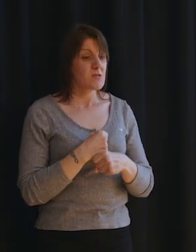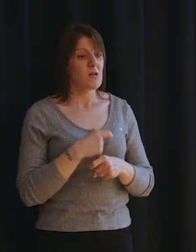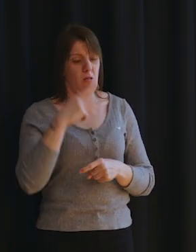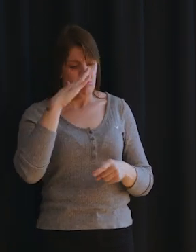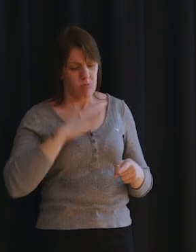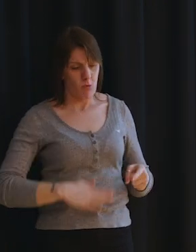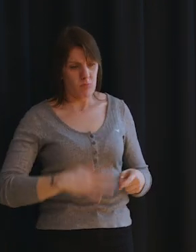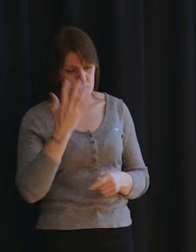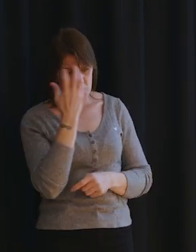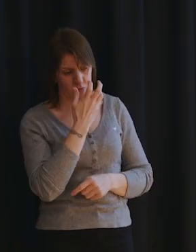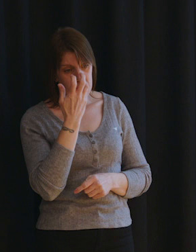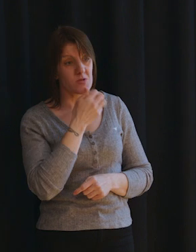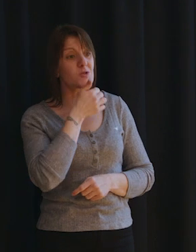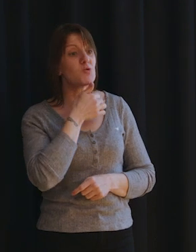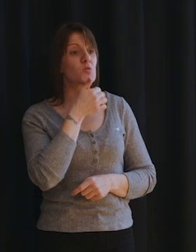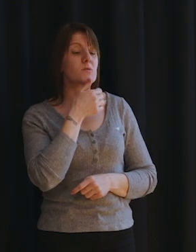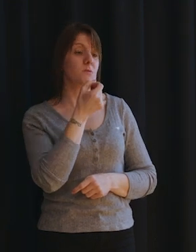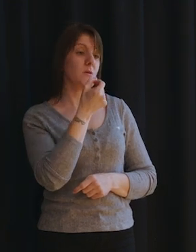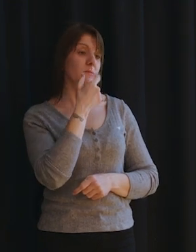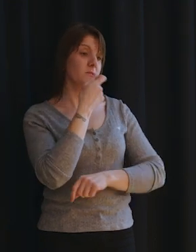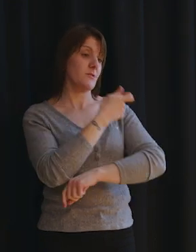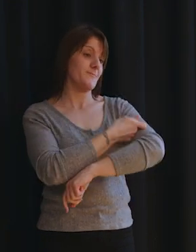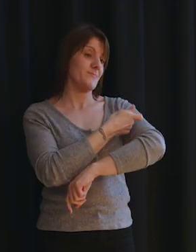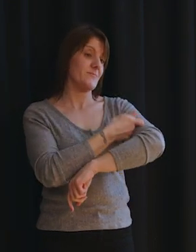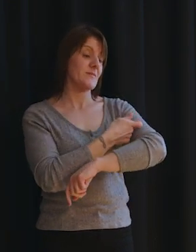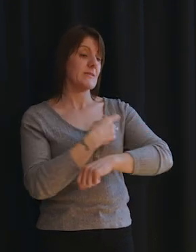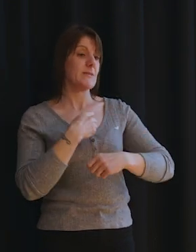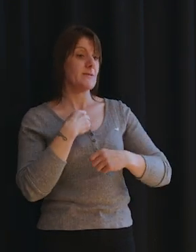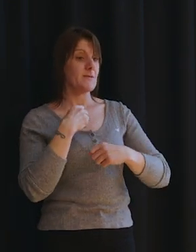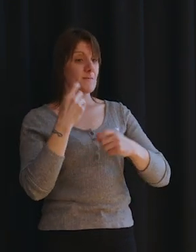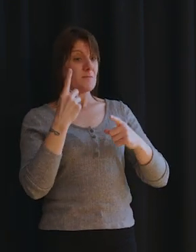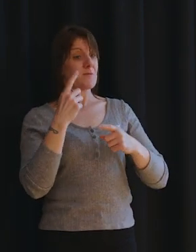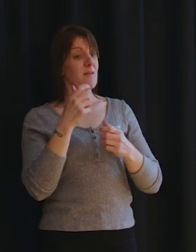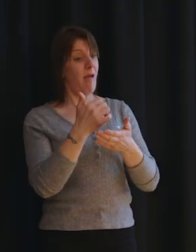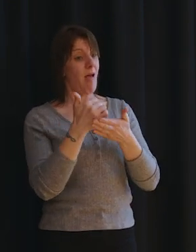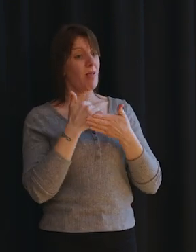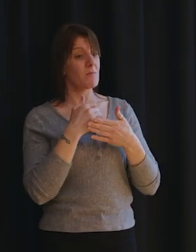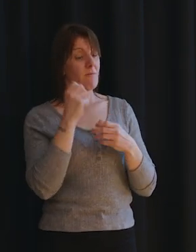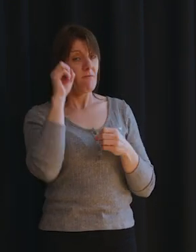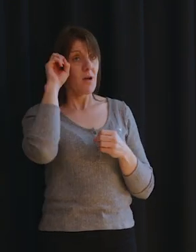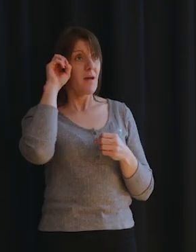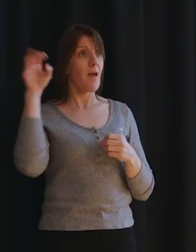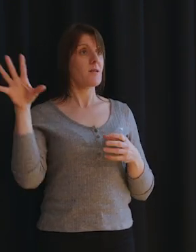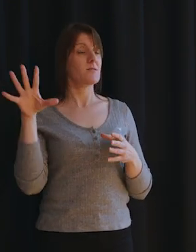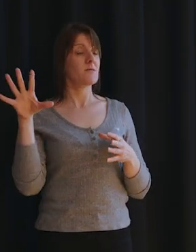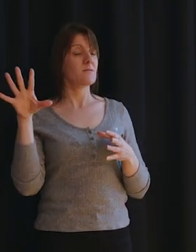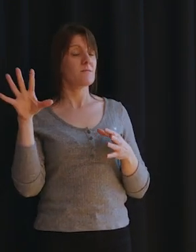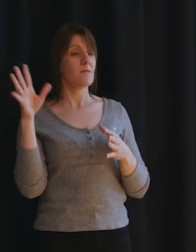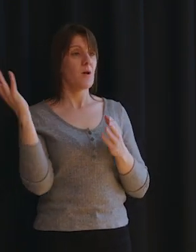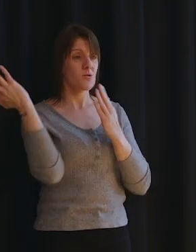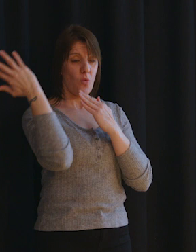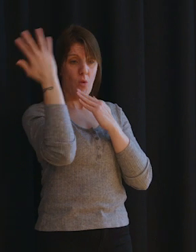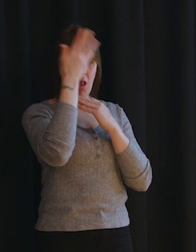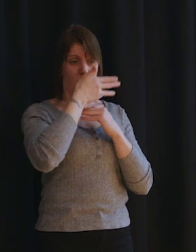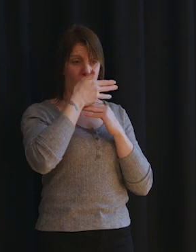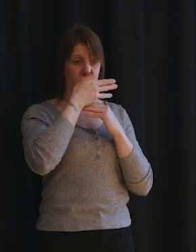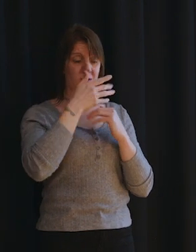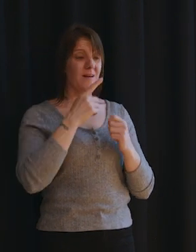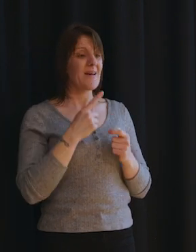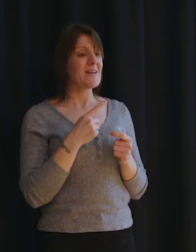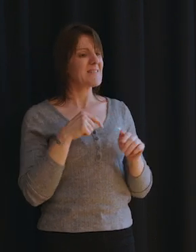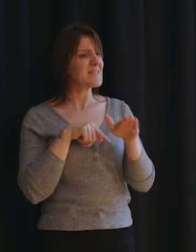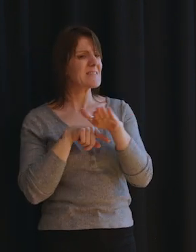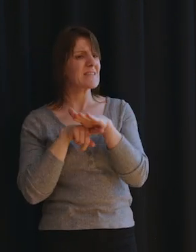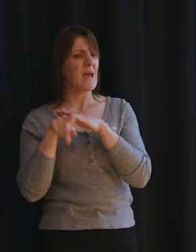use substances, because it helps people forget about it for a short while, and that's kind of that escapism that we